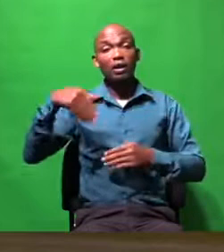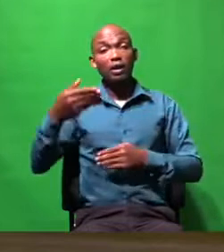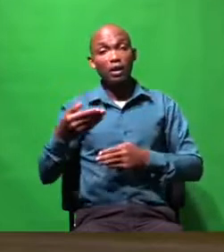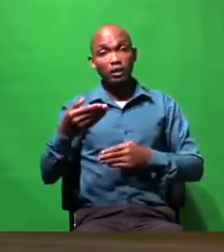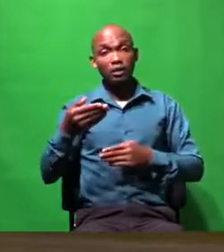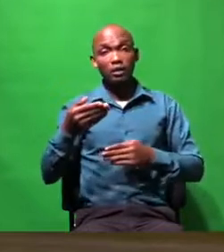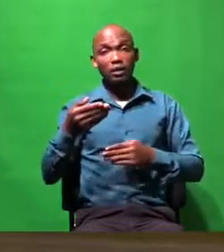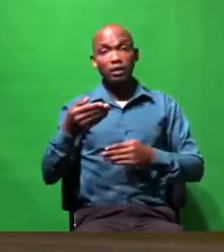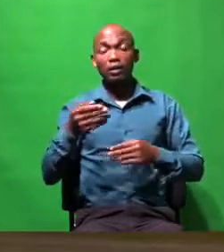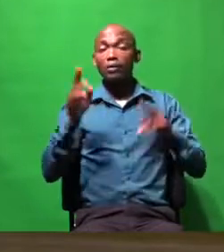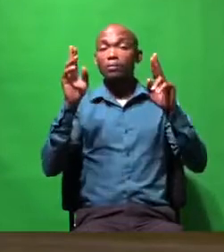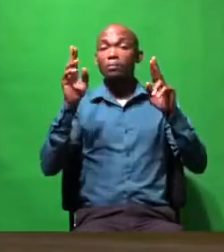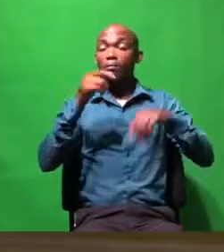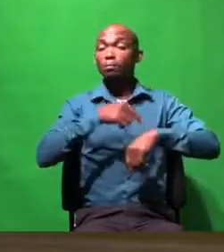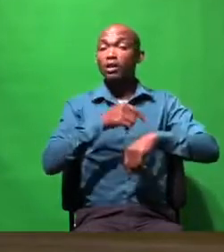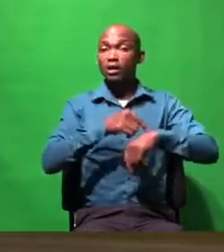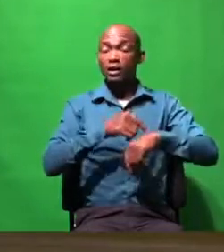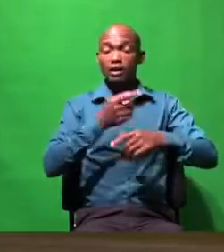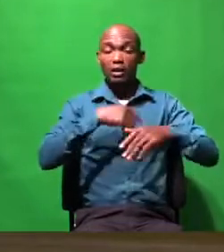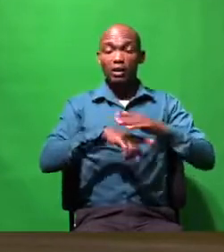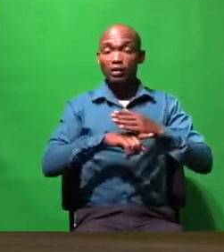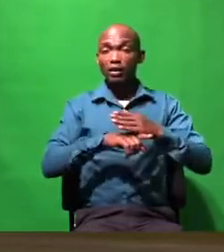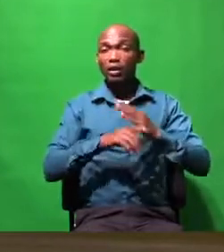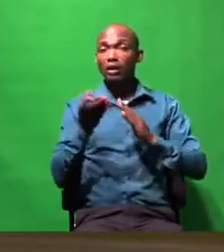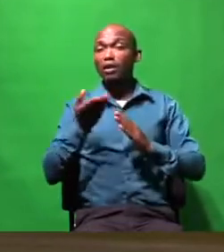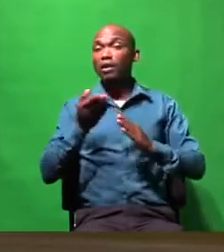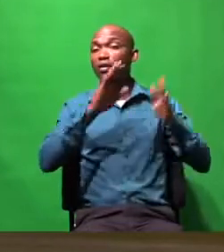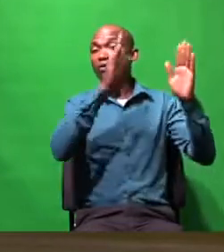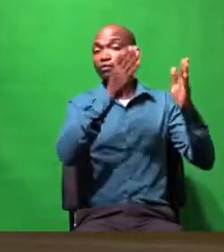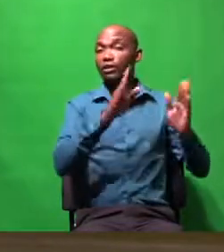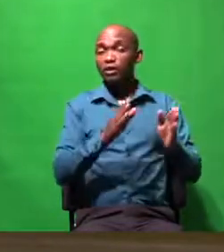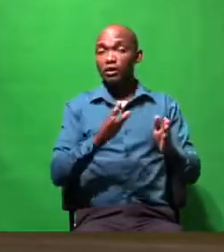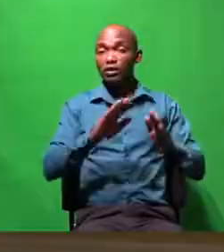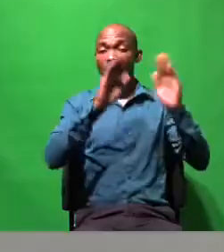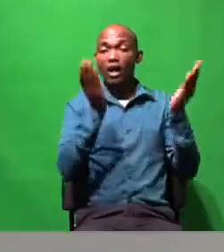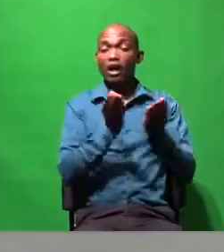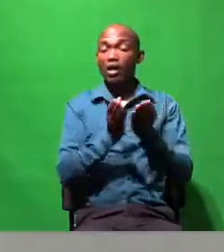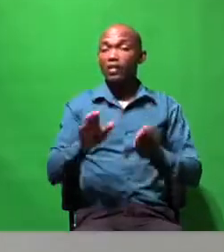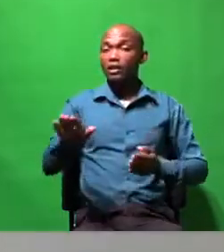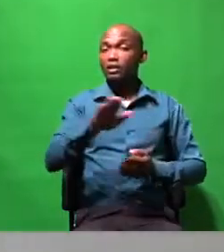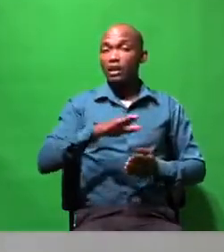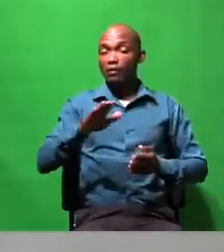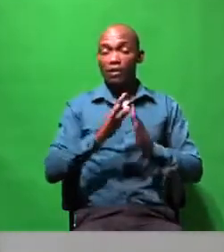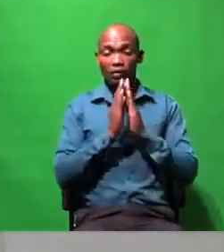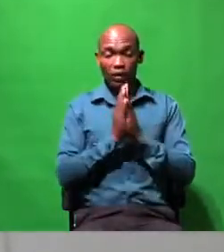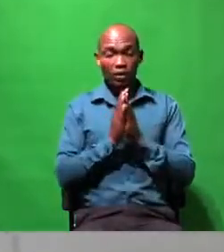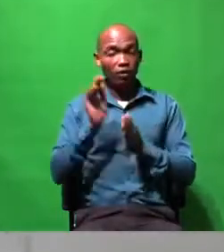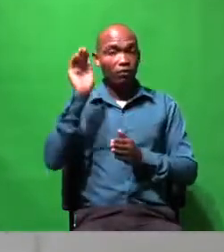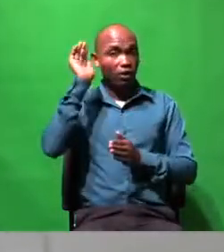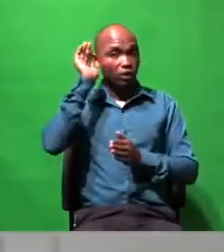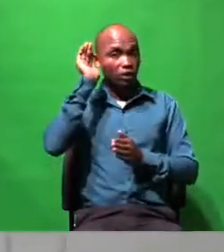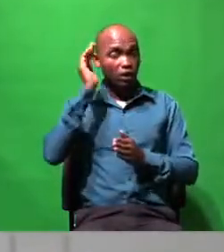period other parts of the major feature of the Earth's surface. Thank you for